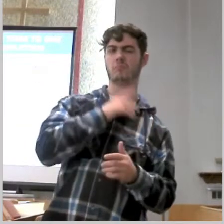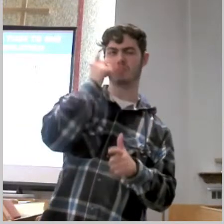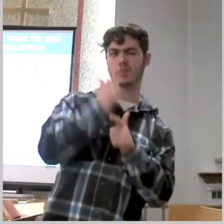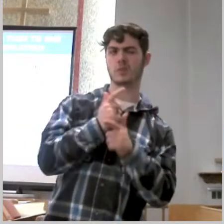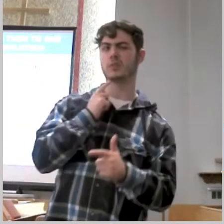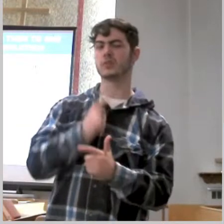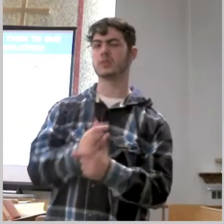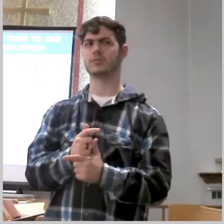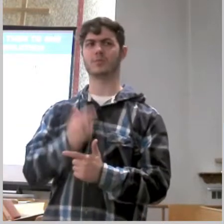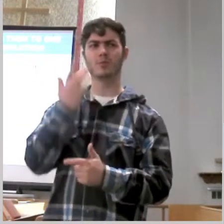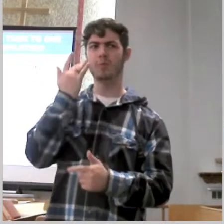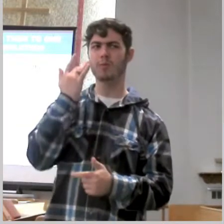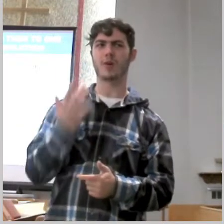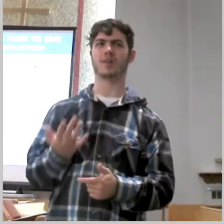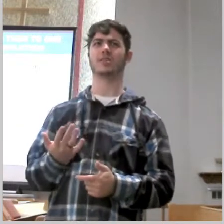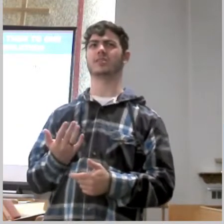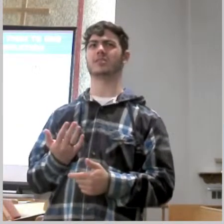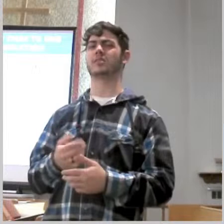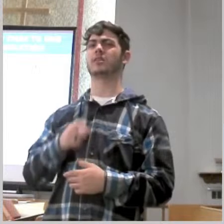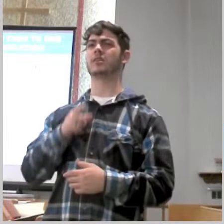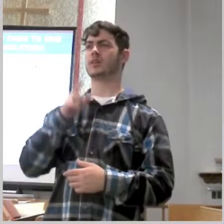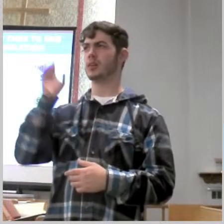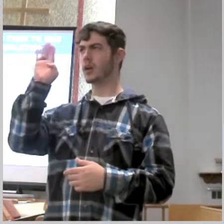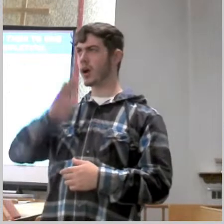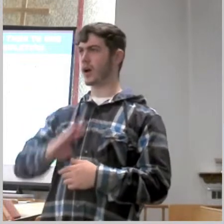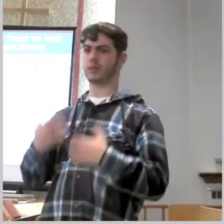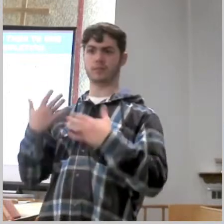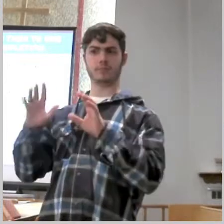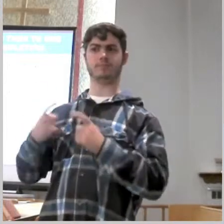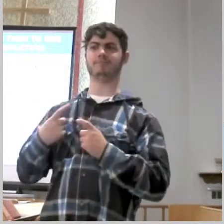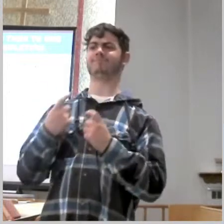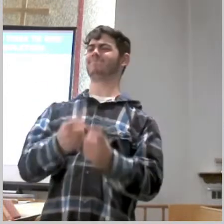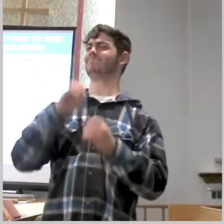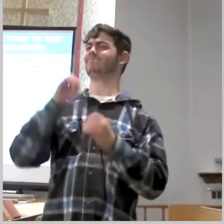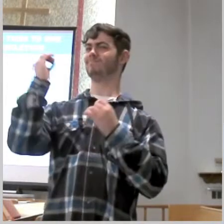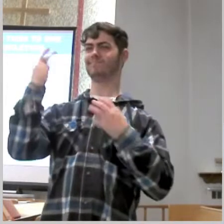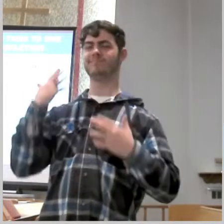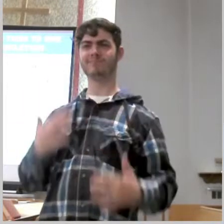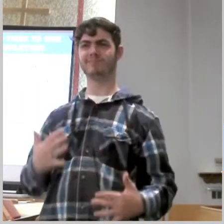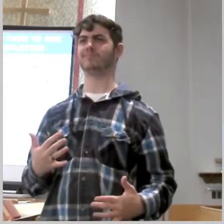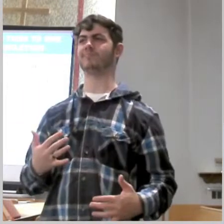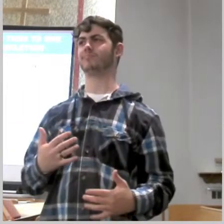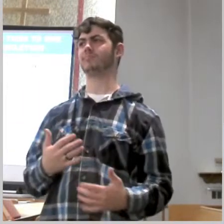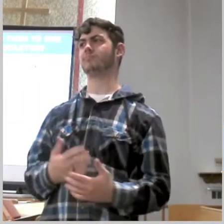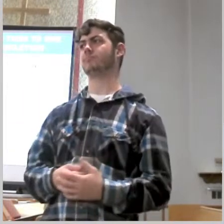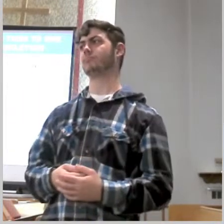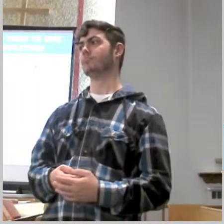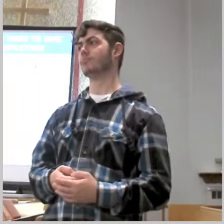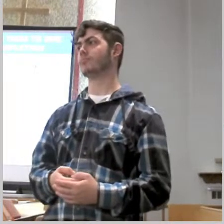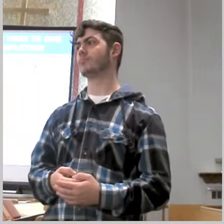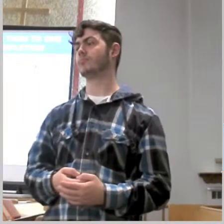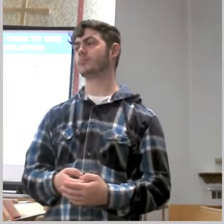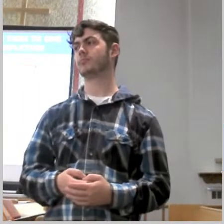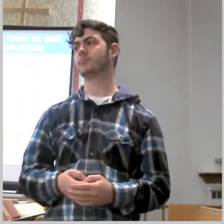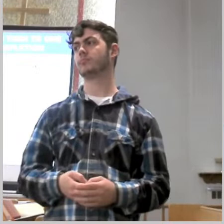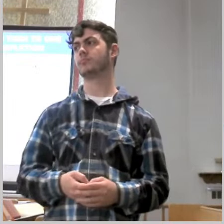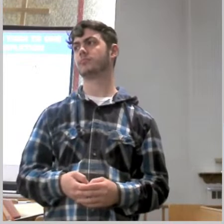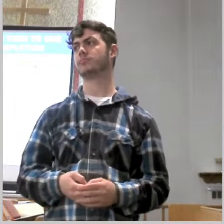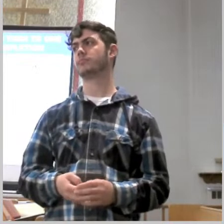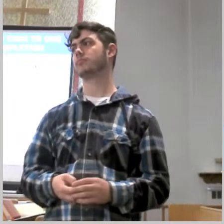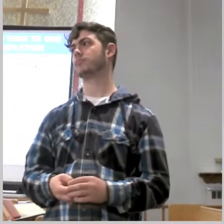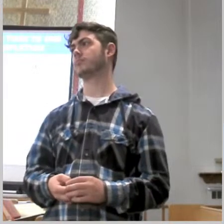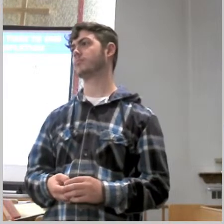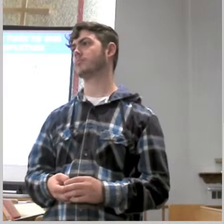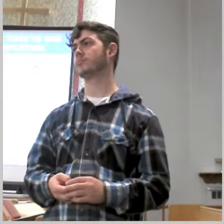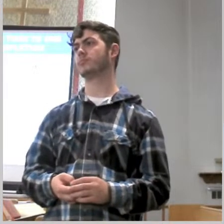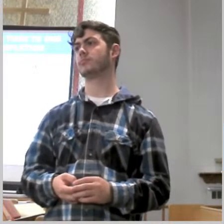first if that is how I'm reacting in the kingdom of God? Now, of course, if somebody sends me a spam message or something,